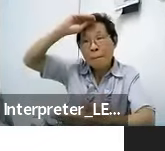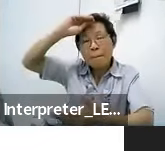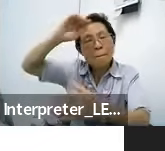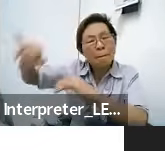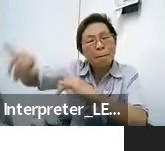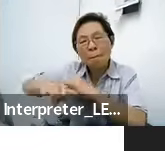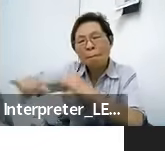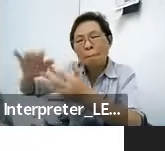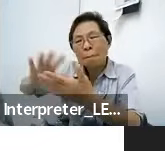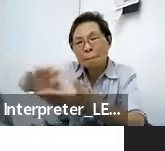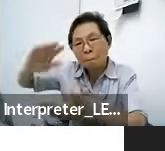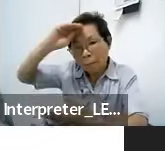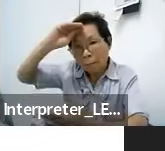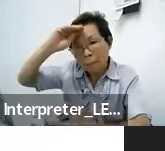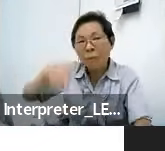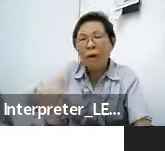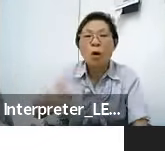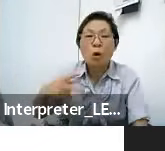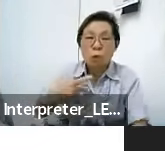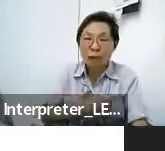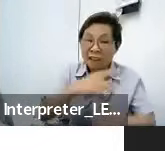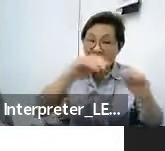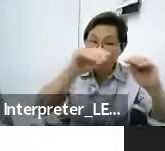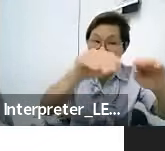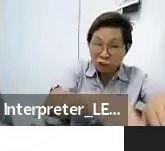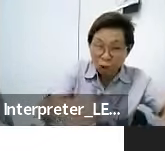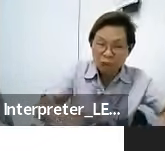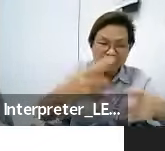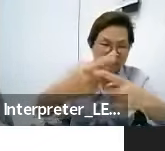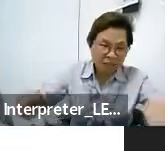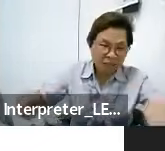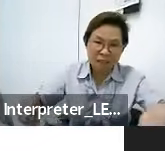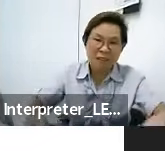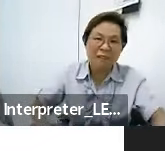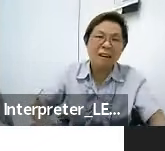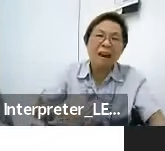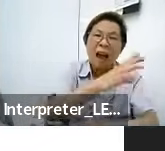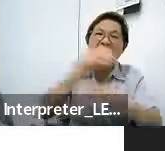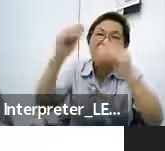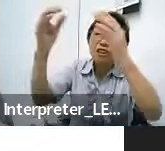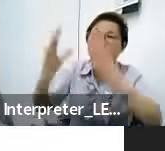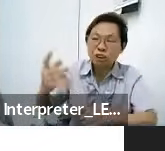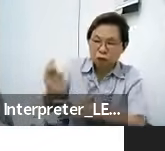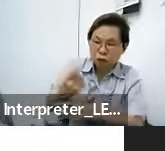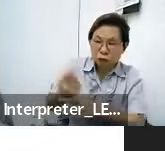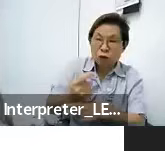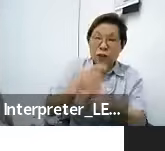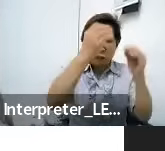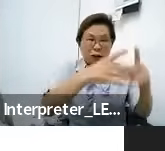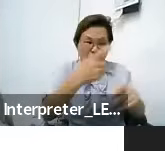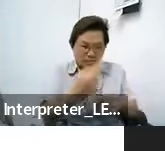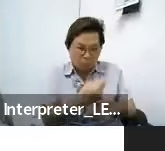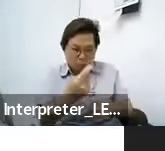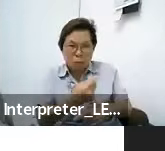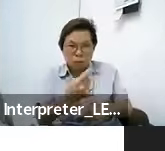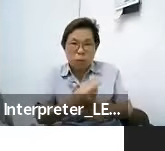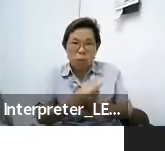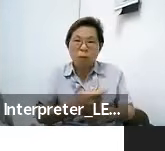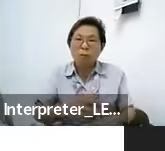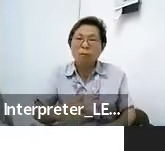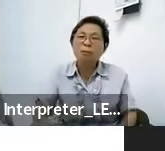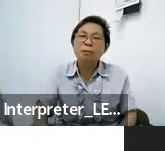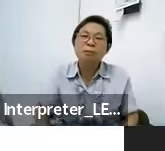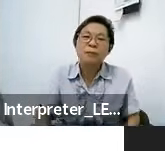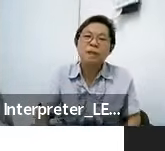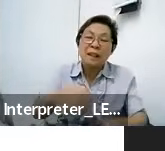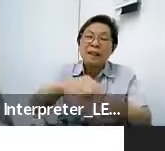students. The fact is that we teach our students differently, and the teachers have to be trained to do that differently. In our